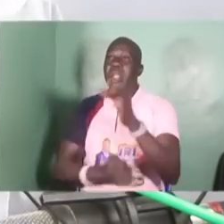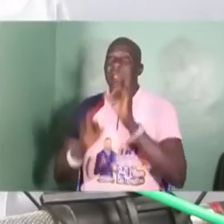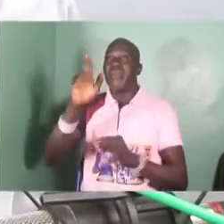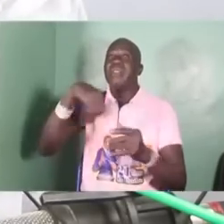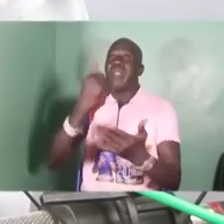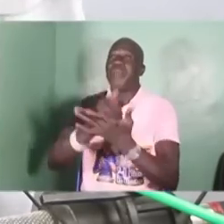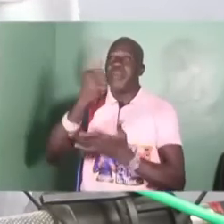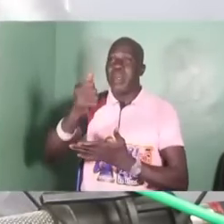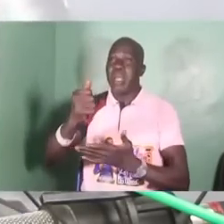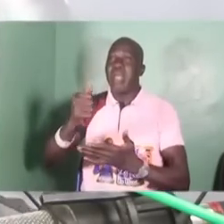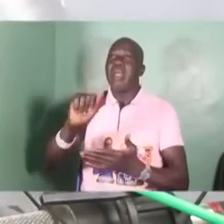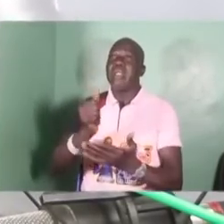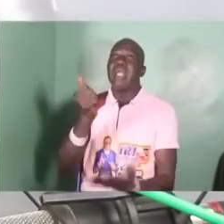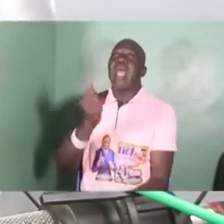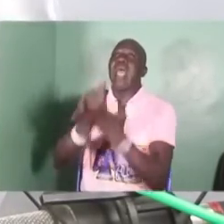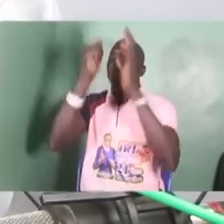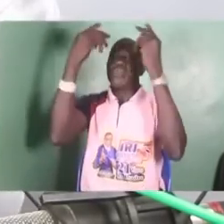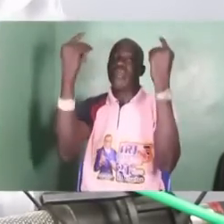This